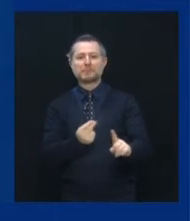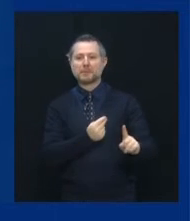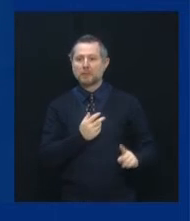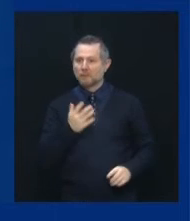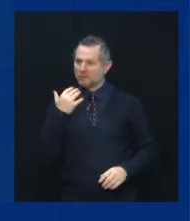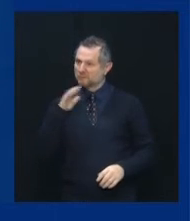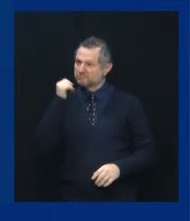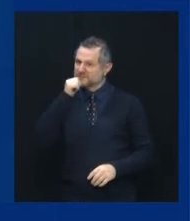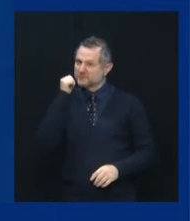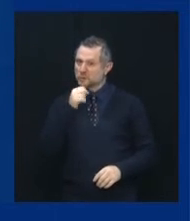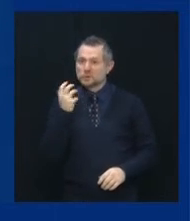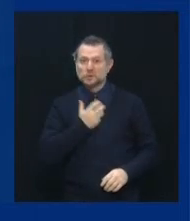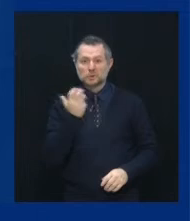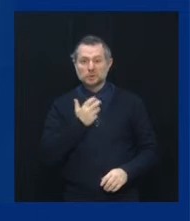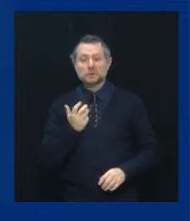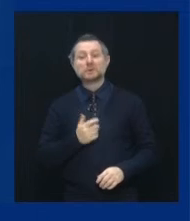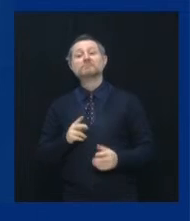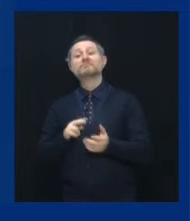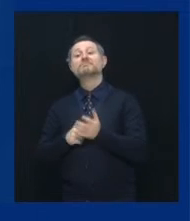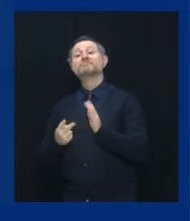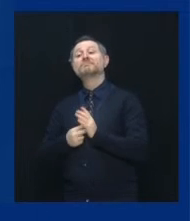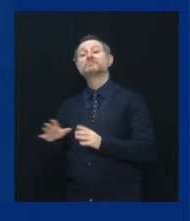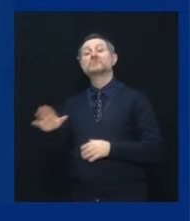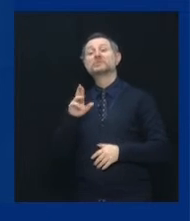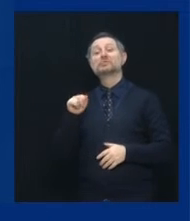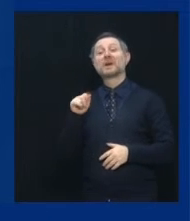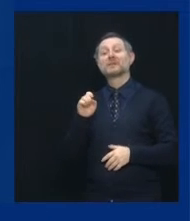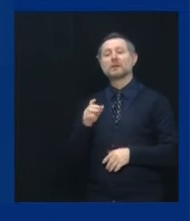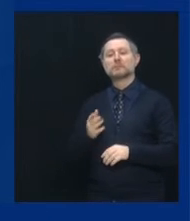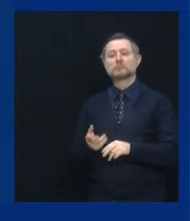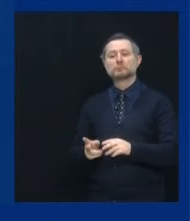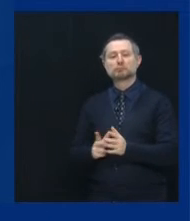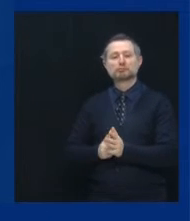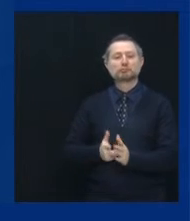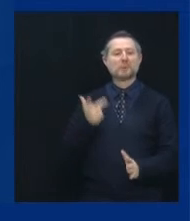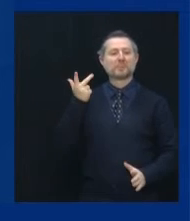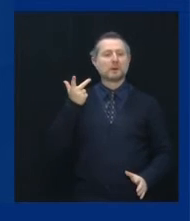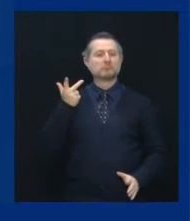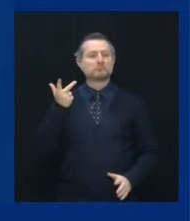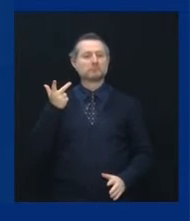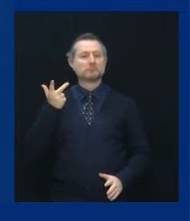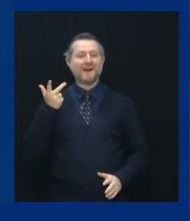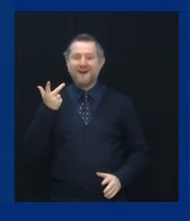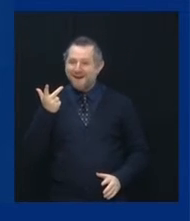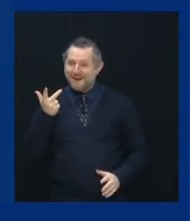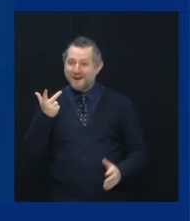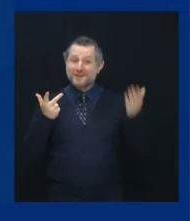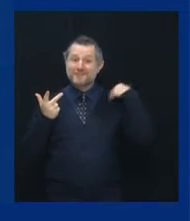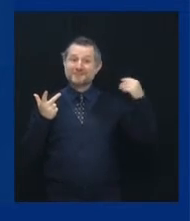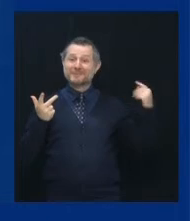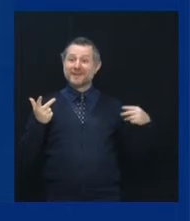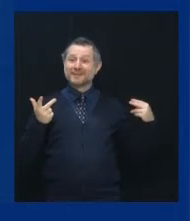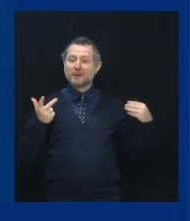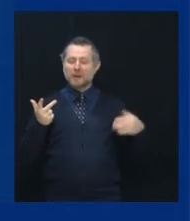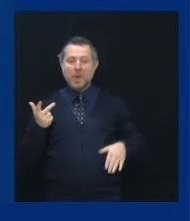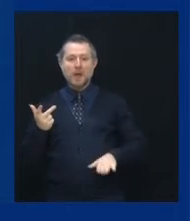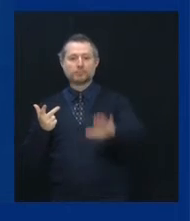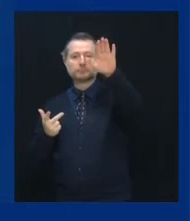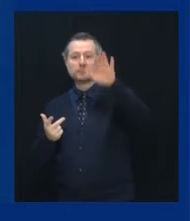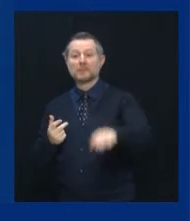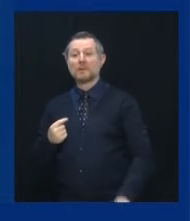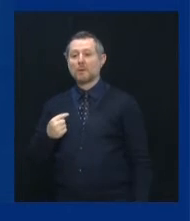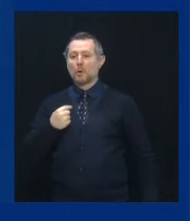the vaccination rate has tripled since Monday. So I'm glad they heard